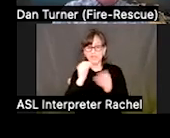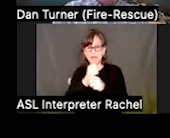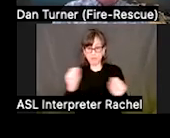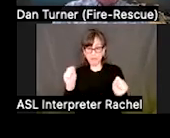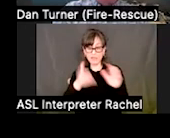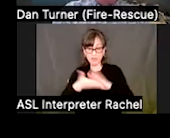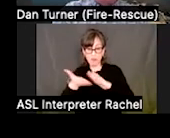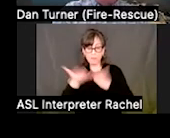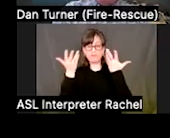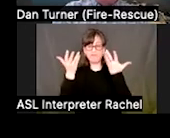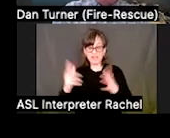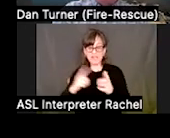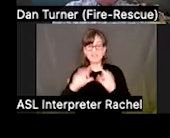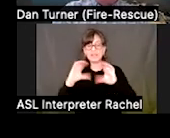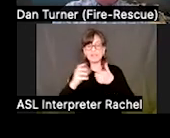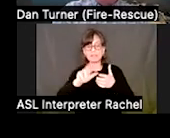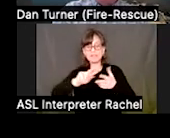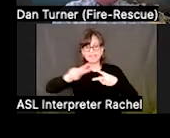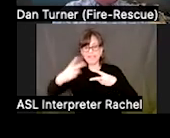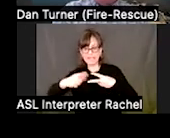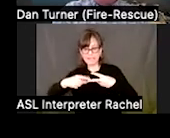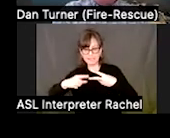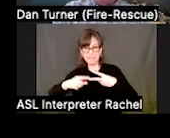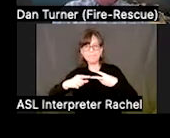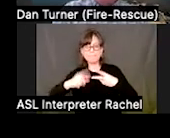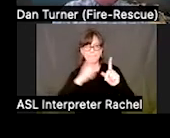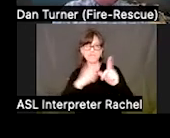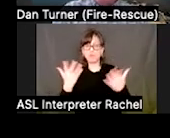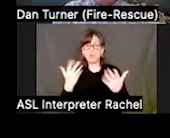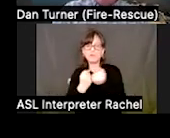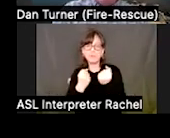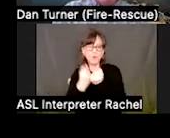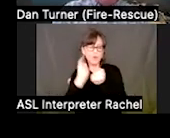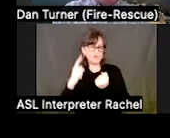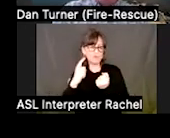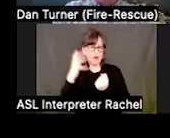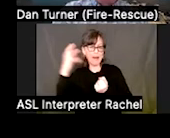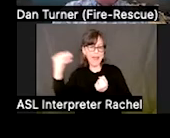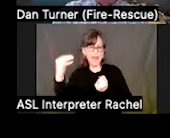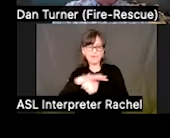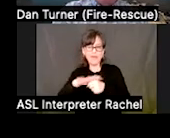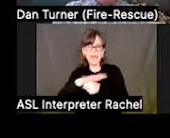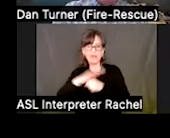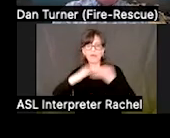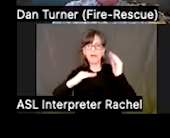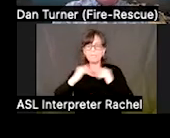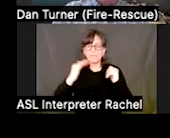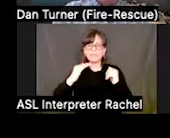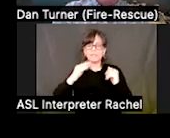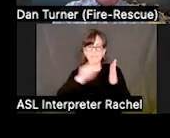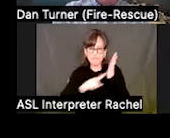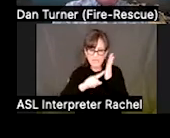concluded, the team switched to a secondary mission, which was support for all the out-of-area building inspectors, specialists,